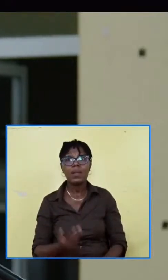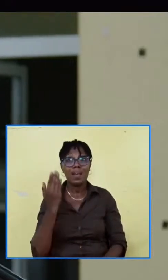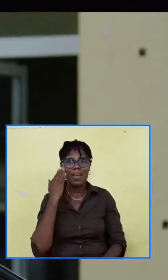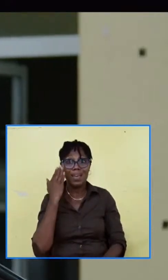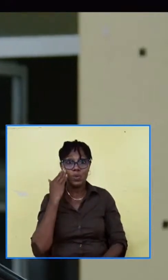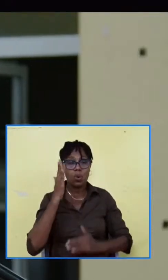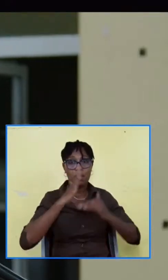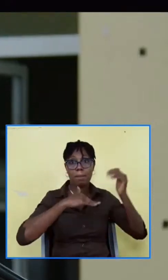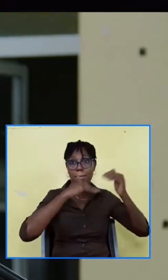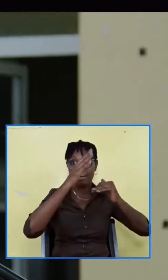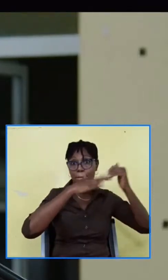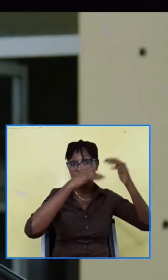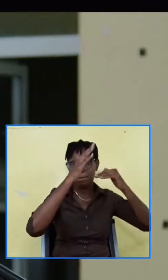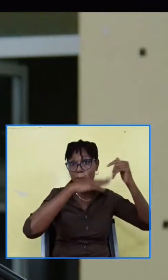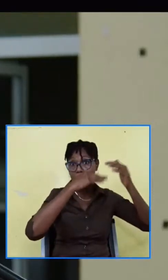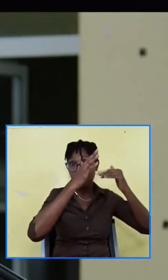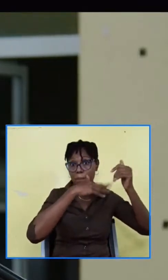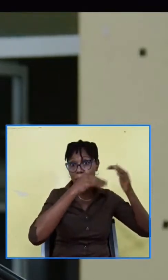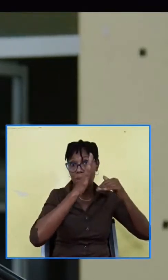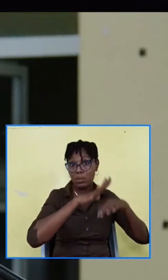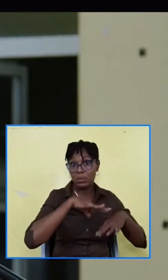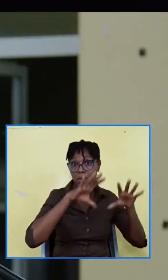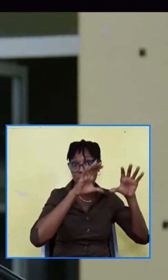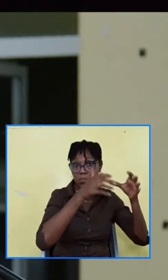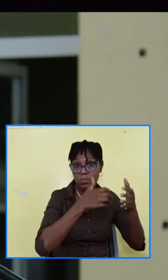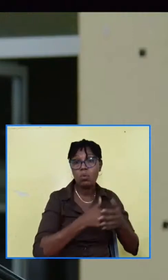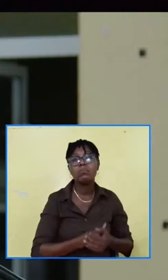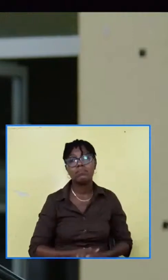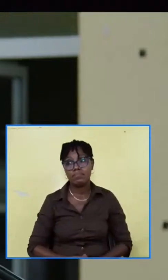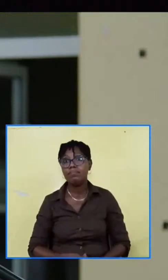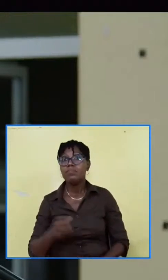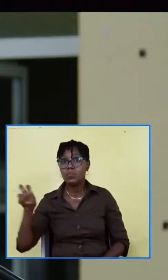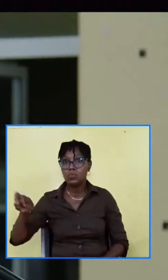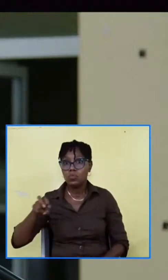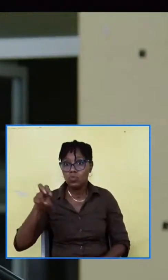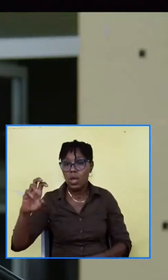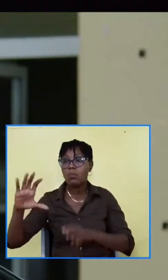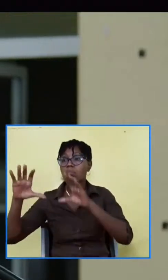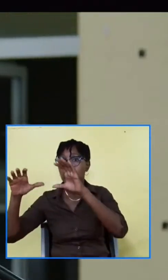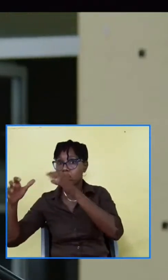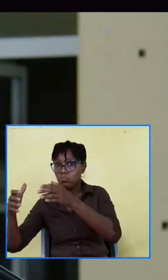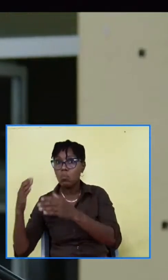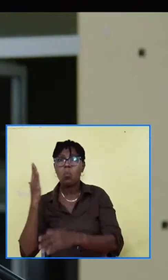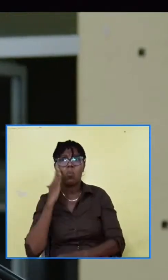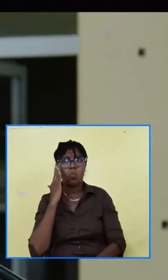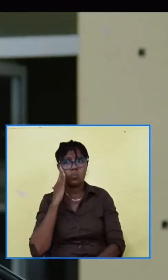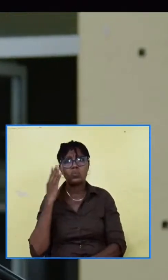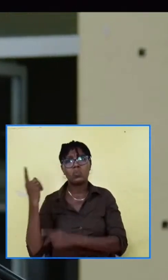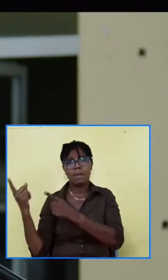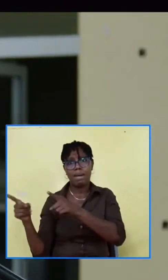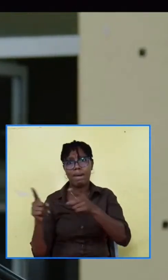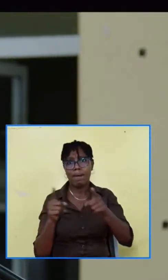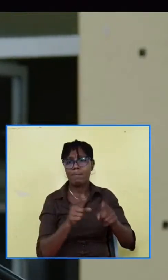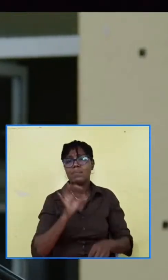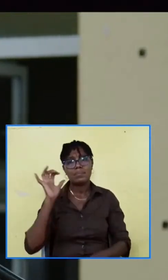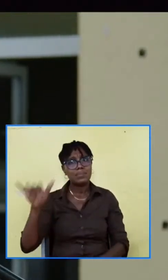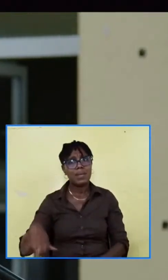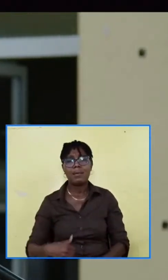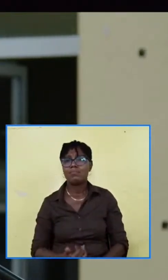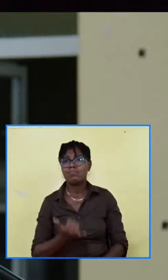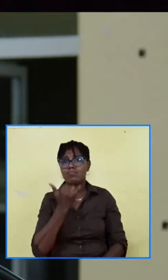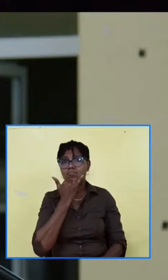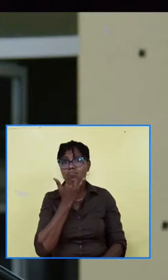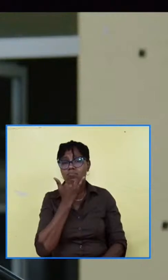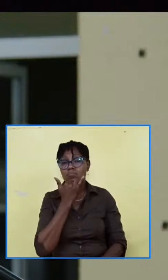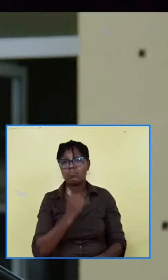construction industry for sure. I know it happens in the tourism industry. And it is wrong. So there are people that would like to